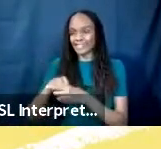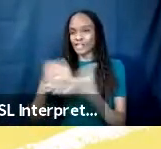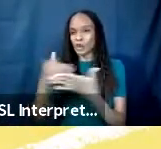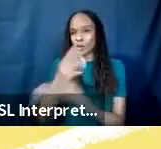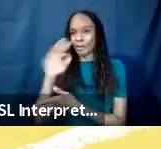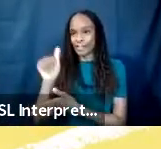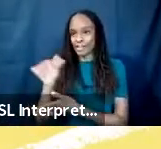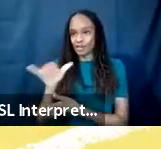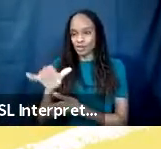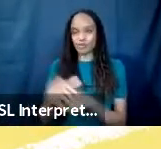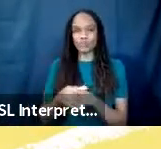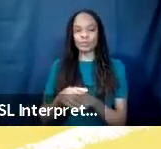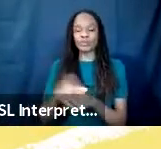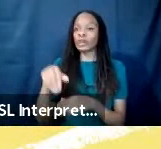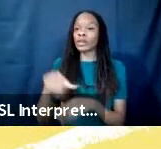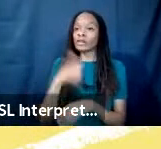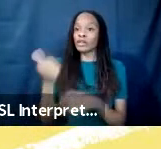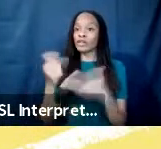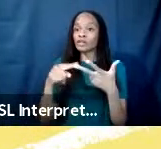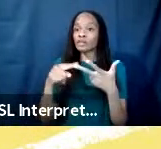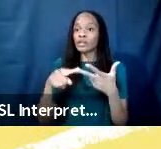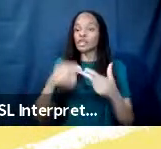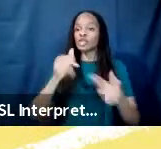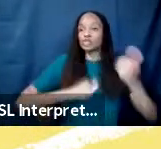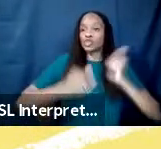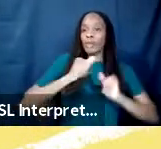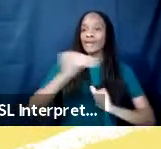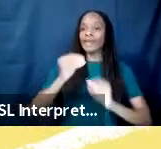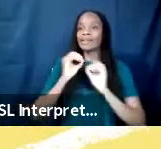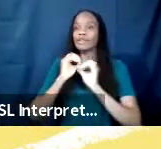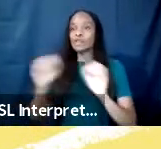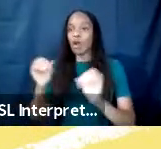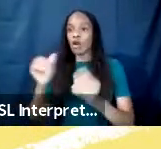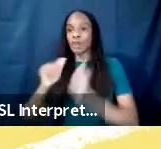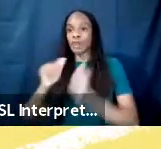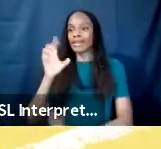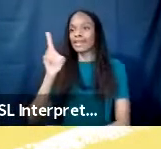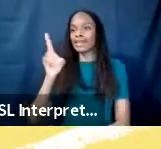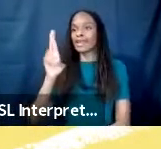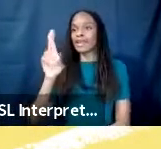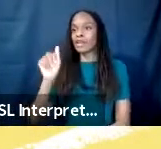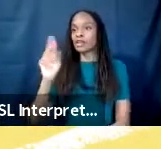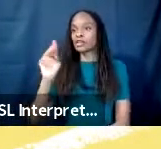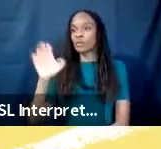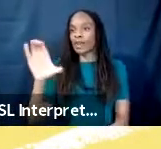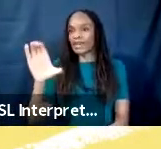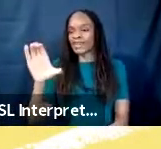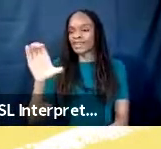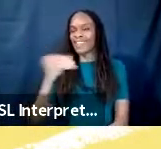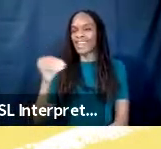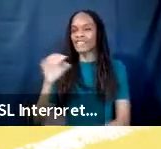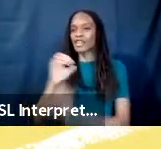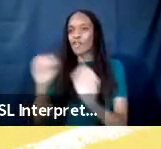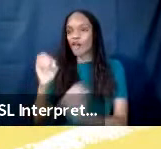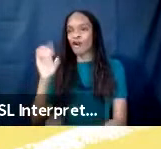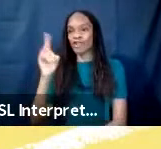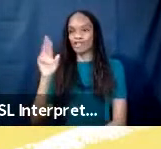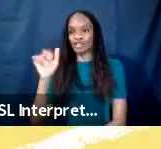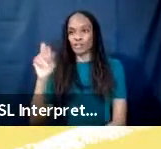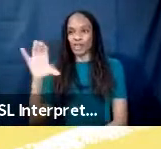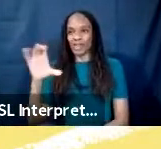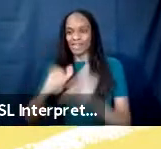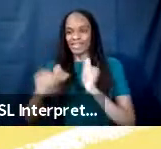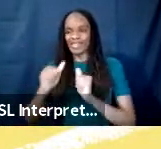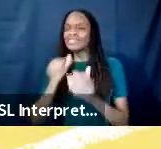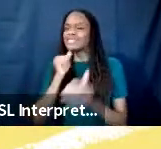Another breakdown that we have is dramatic and non-dramatic. Those terms are a little bit of a misnomer. It's not to say that there's some drama